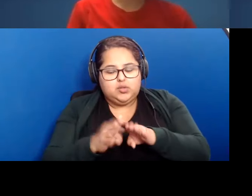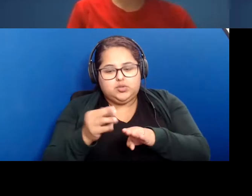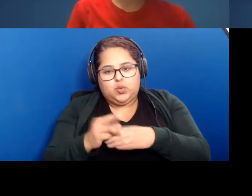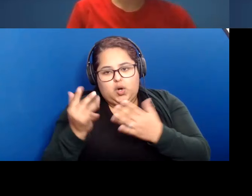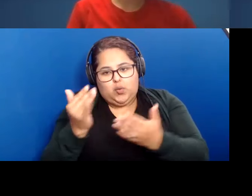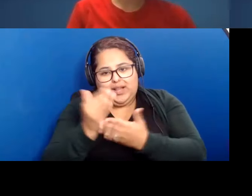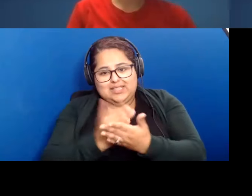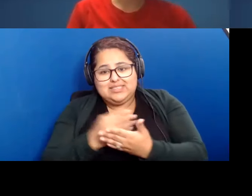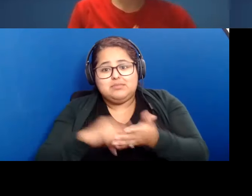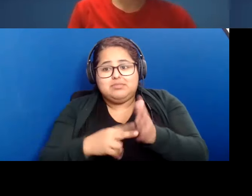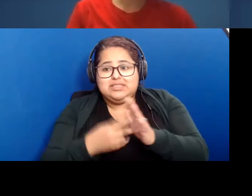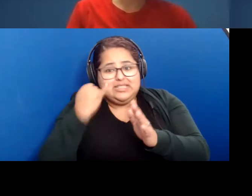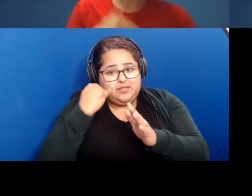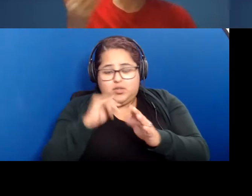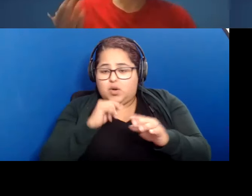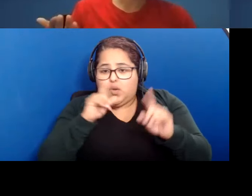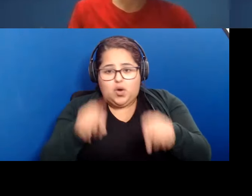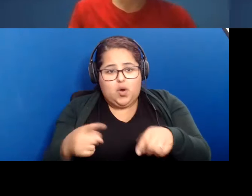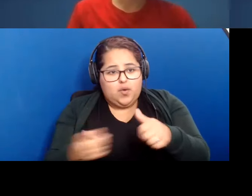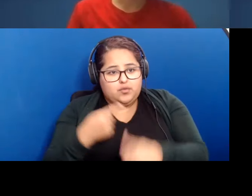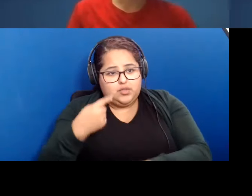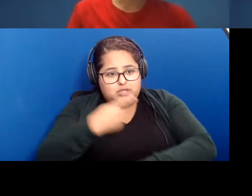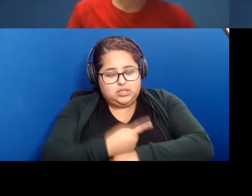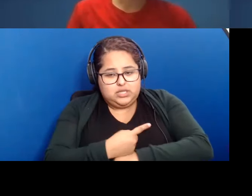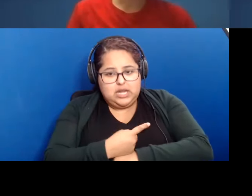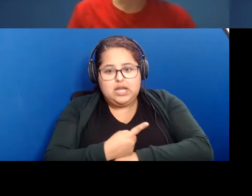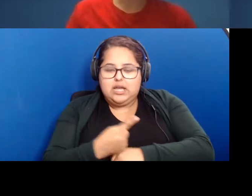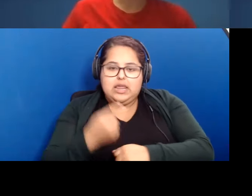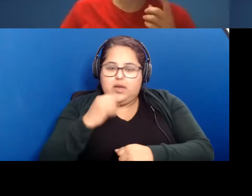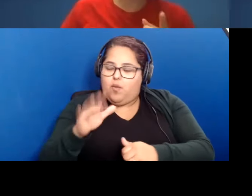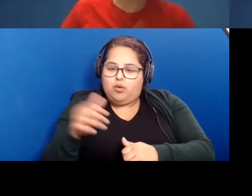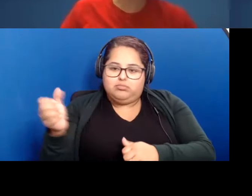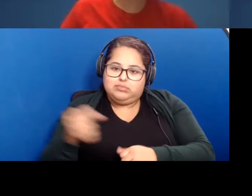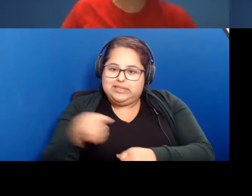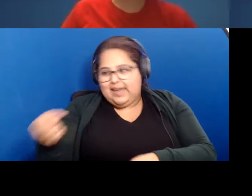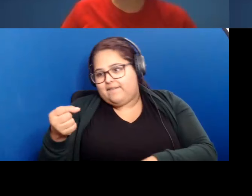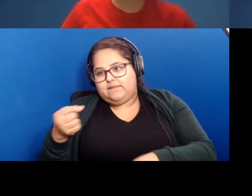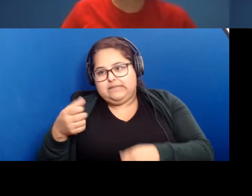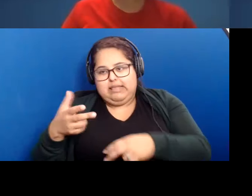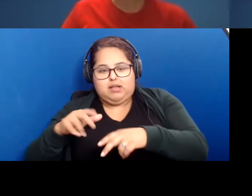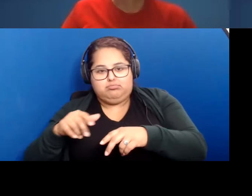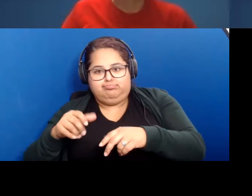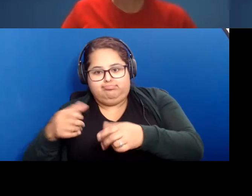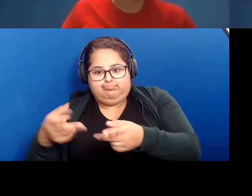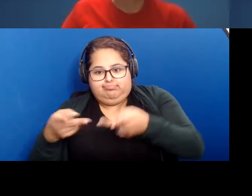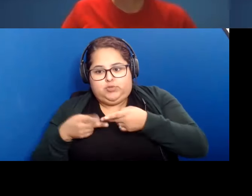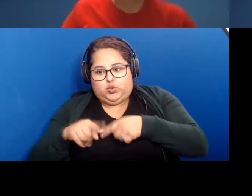go the first day, they drop you and give the seat to someone on the wait list. So yes, please come the first day.